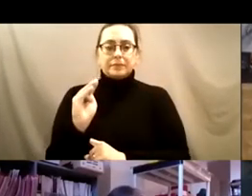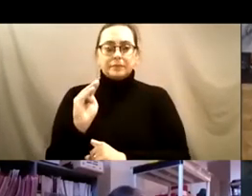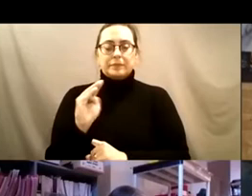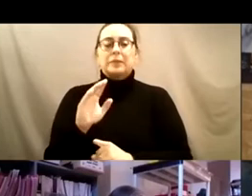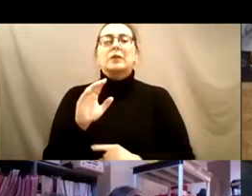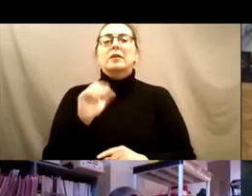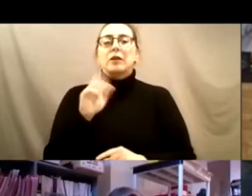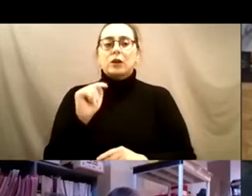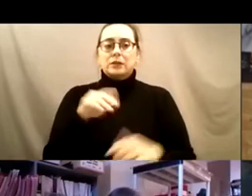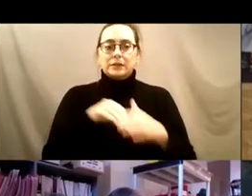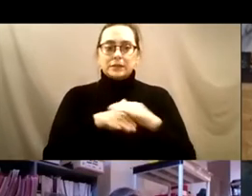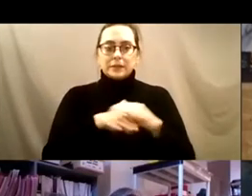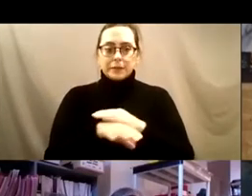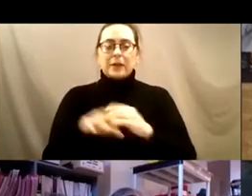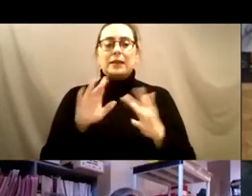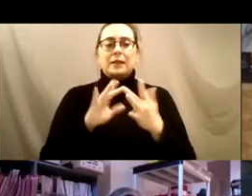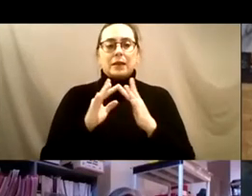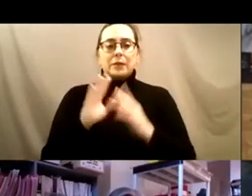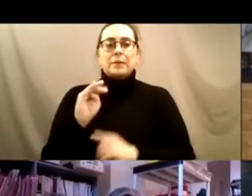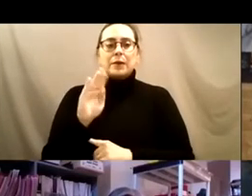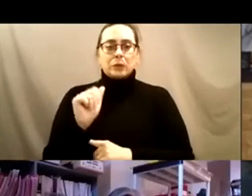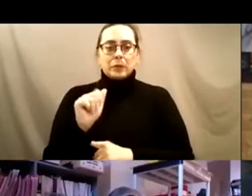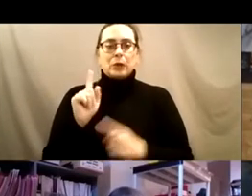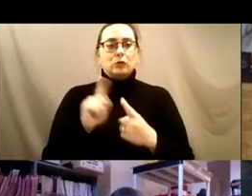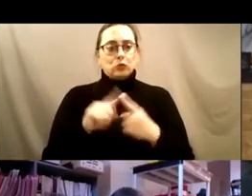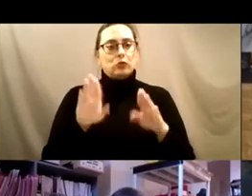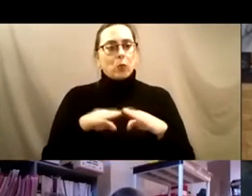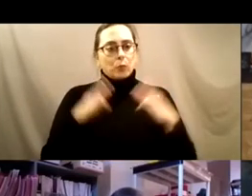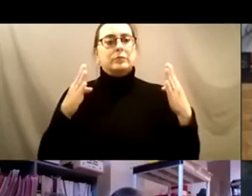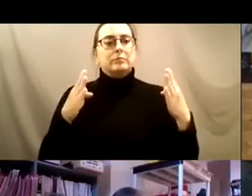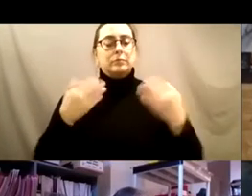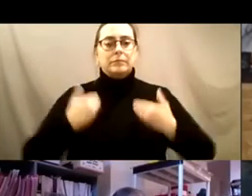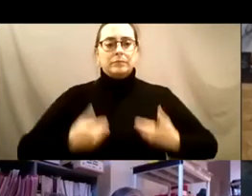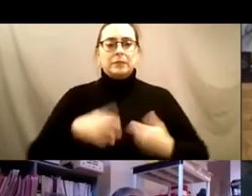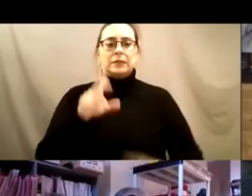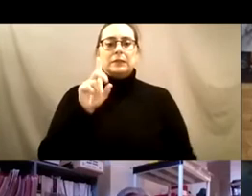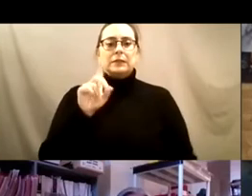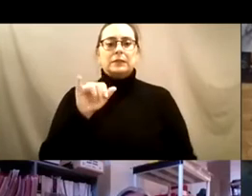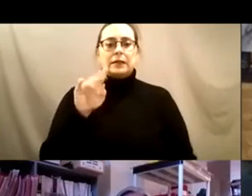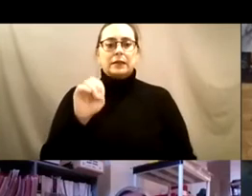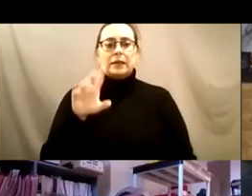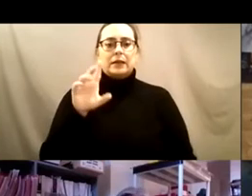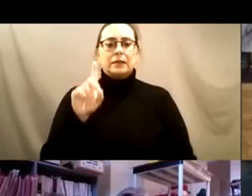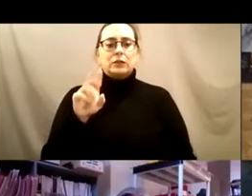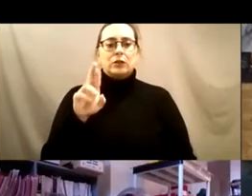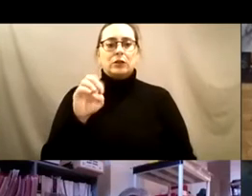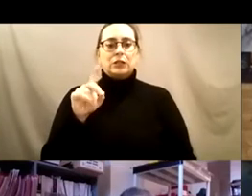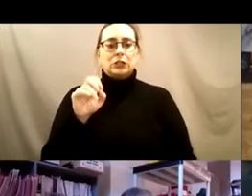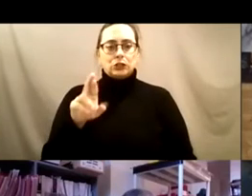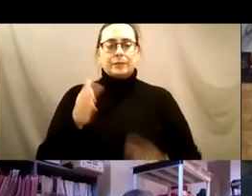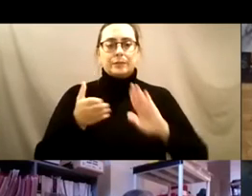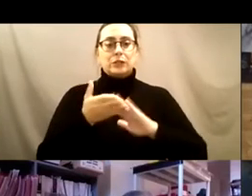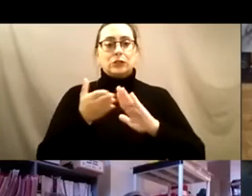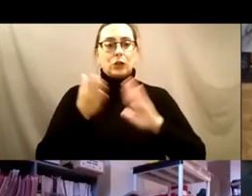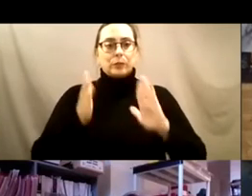Accessibility Network of Manitoba to order. I'm Diane Dreger, the chair. Greetings